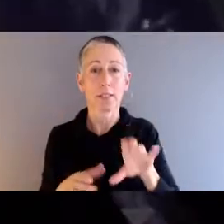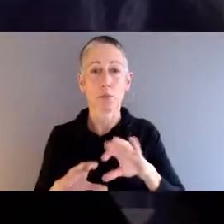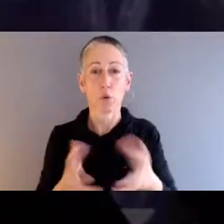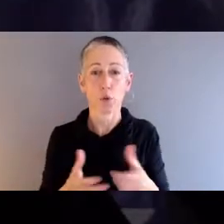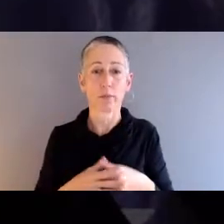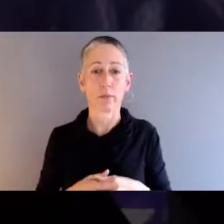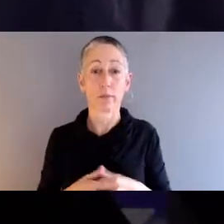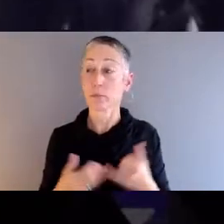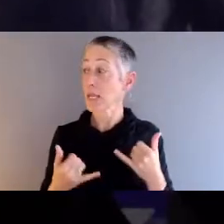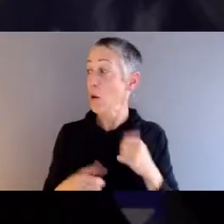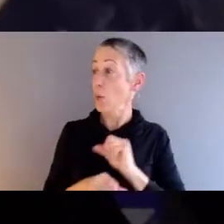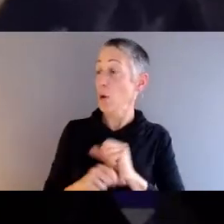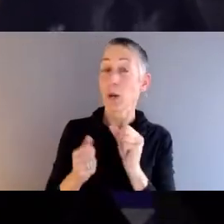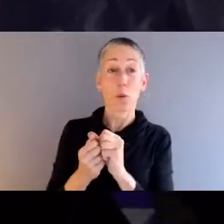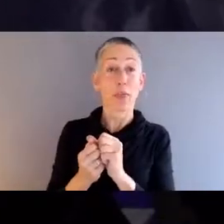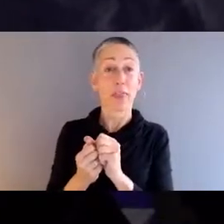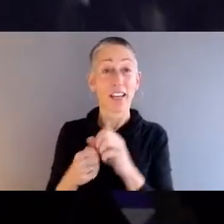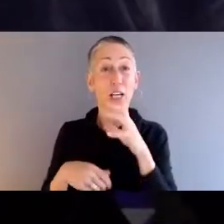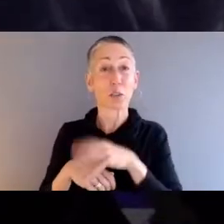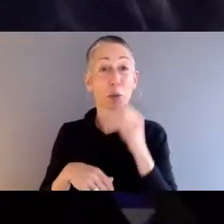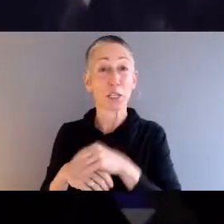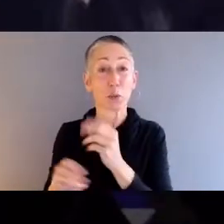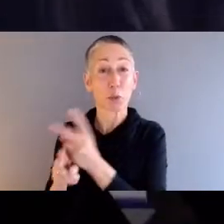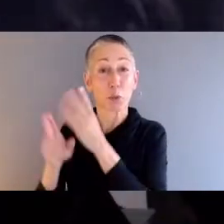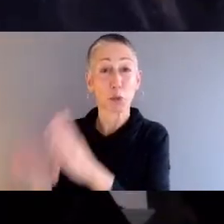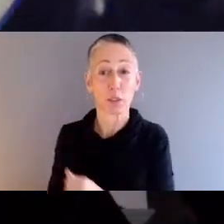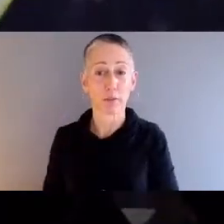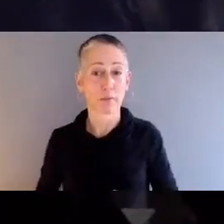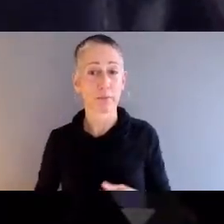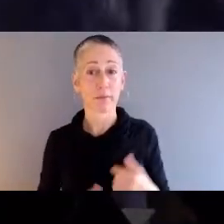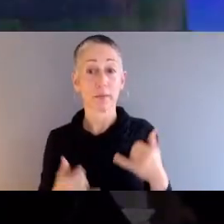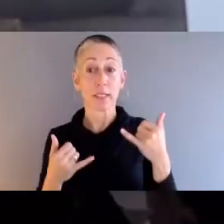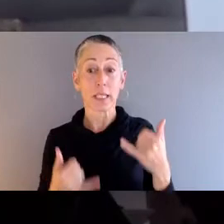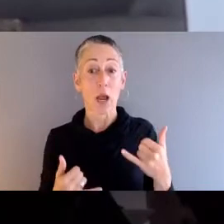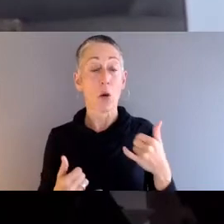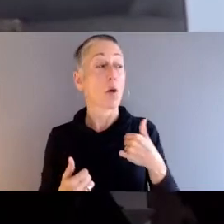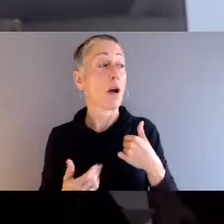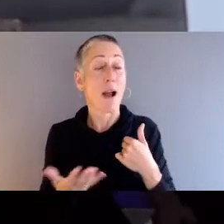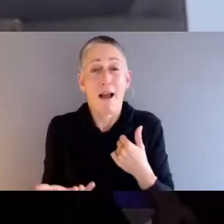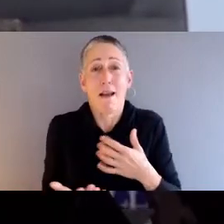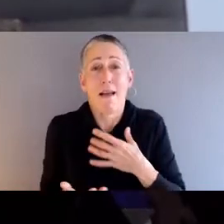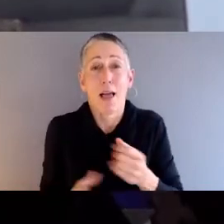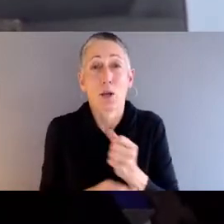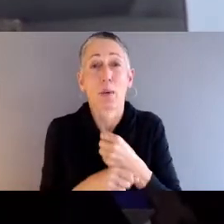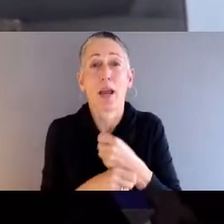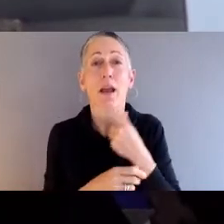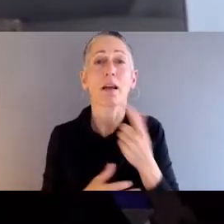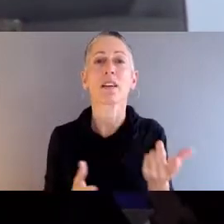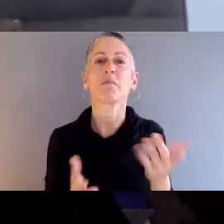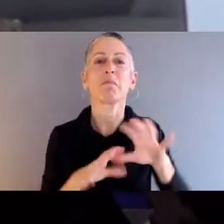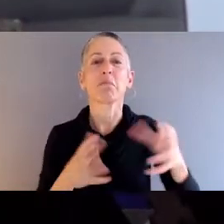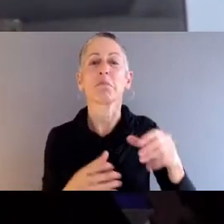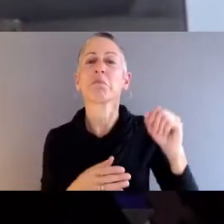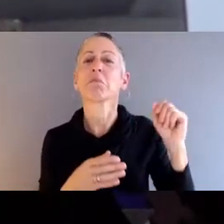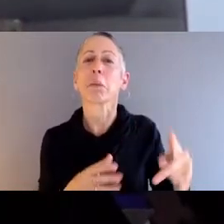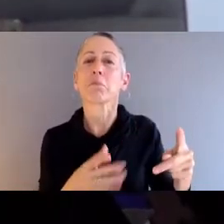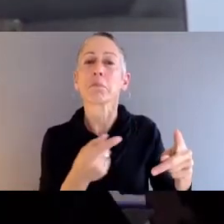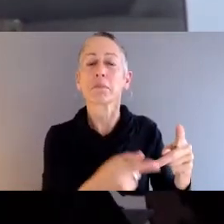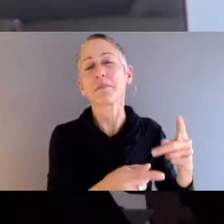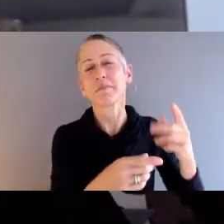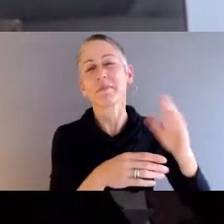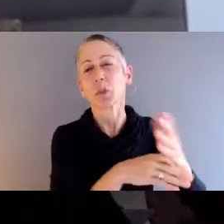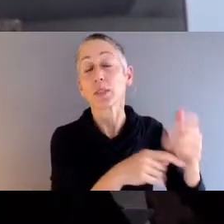thing that I most love about my work is getting to create contemporary and pop-leaning orchestral music. Kind of Donna Summers meets Cool and the Gang